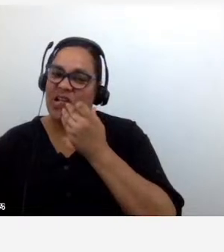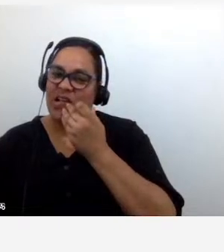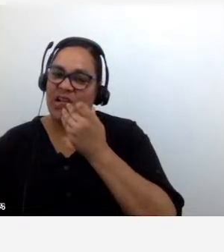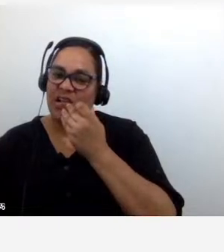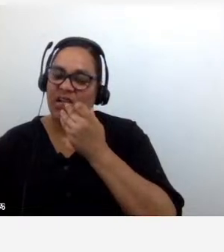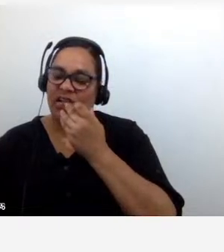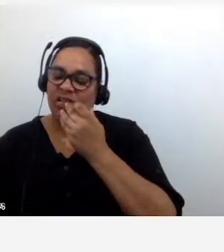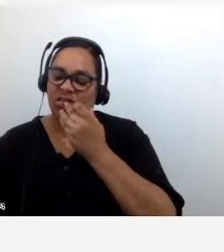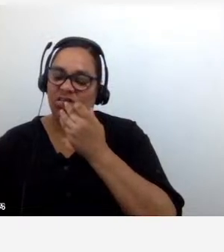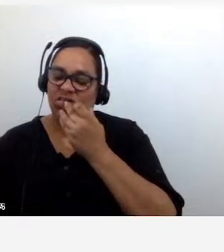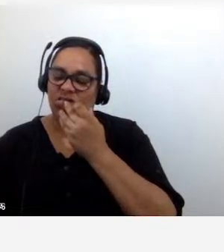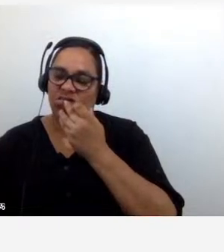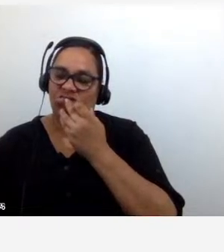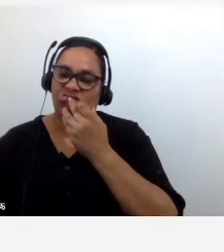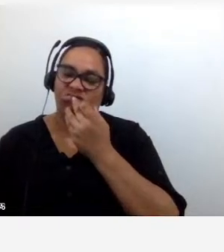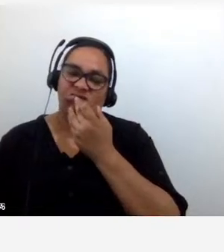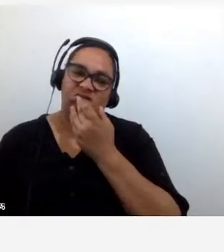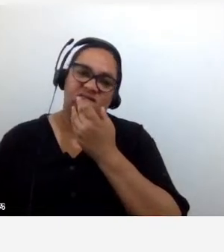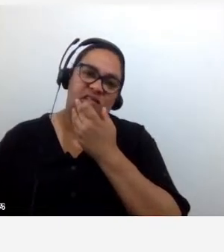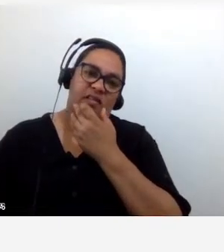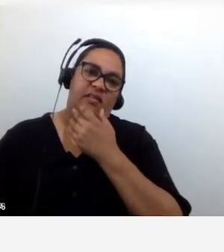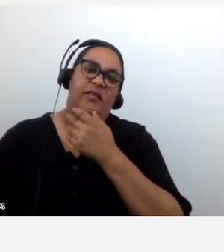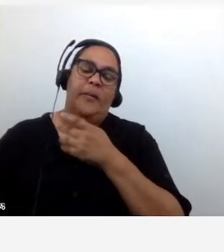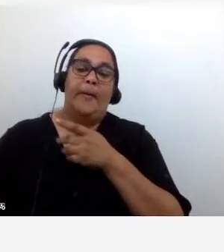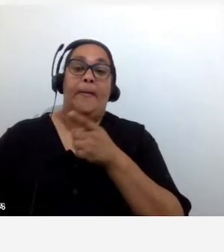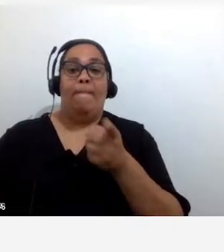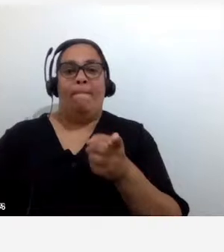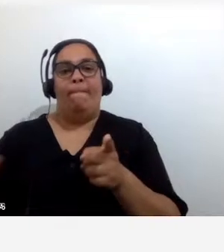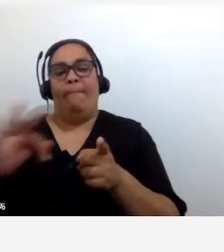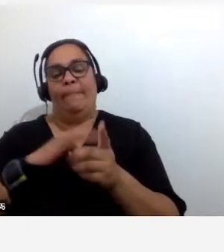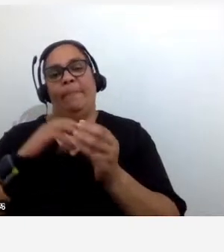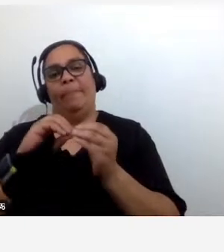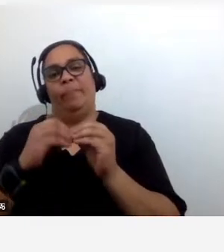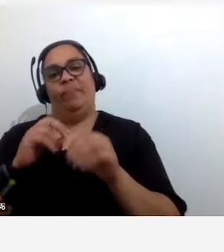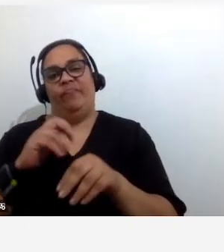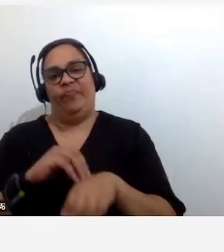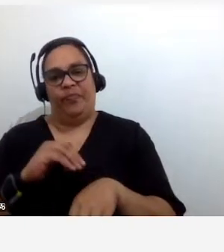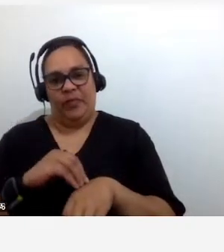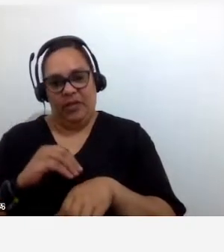austerity trajectory is indeed a problem